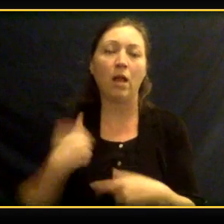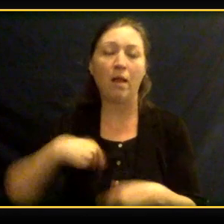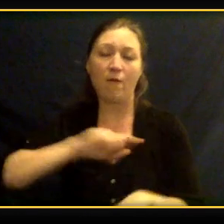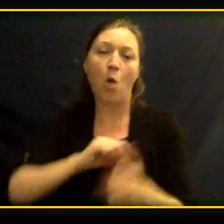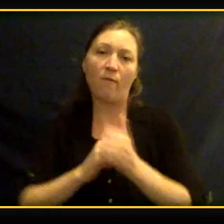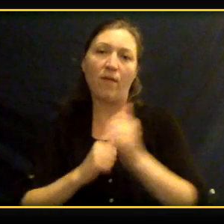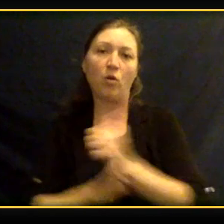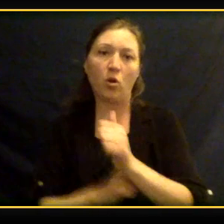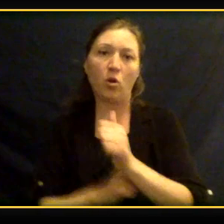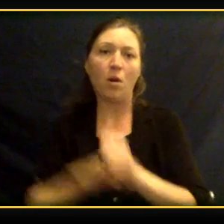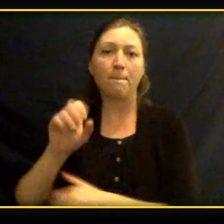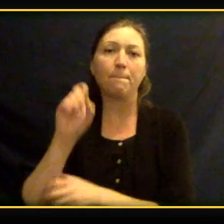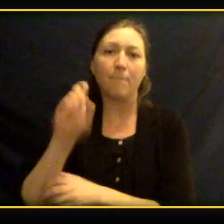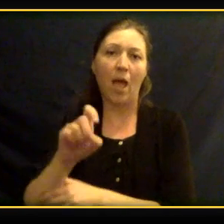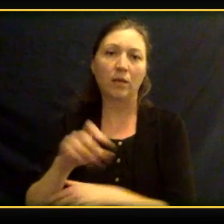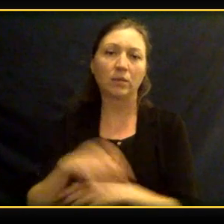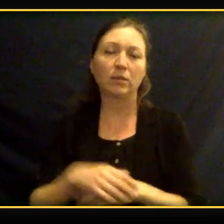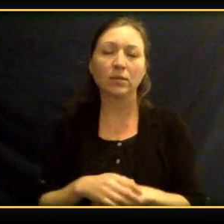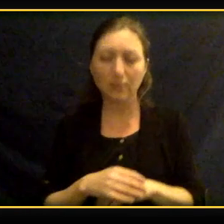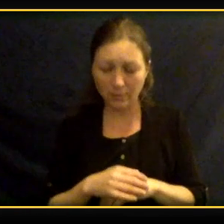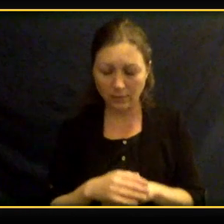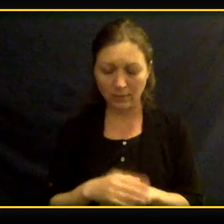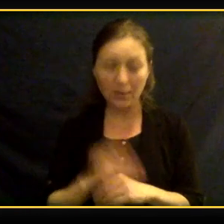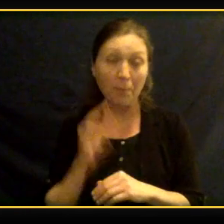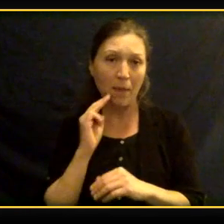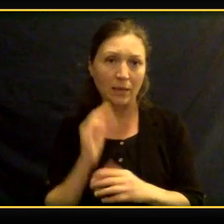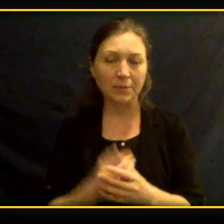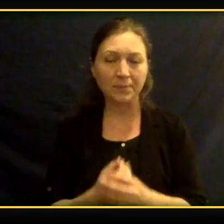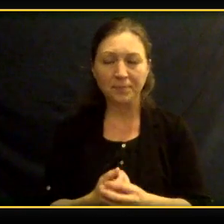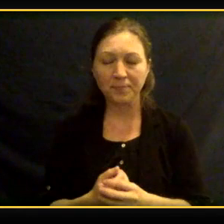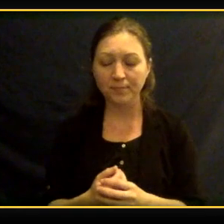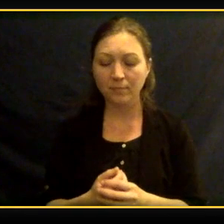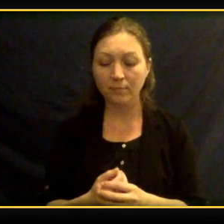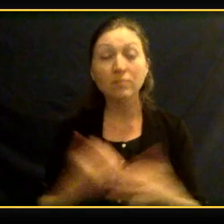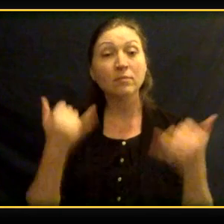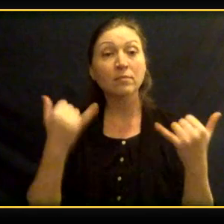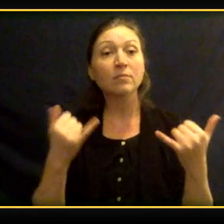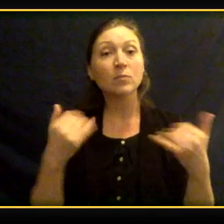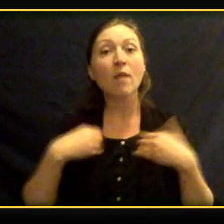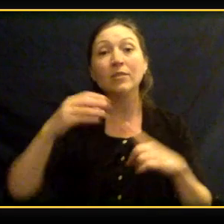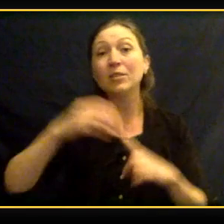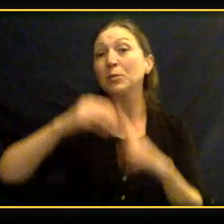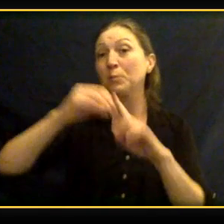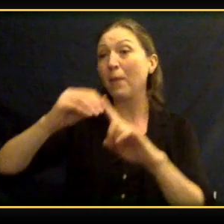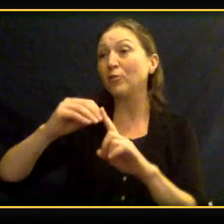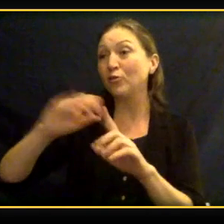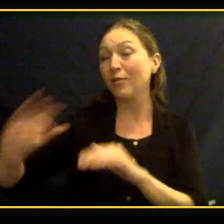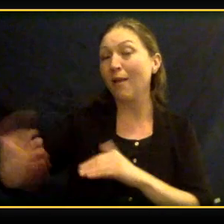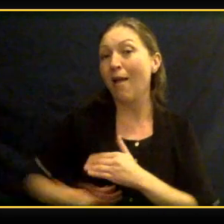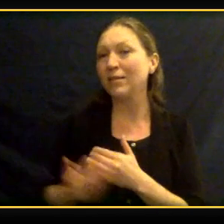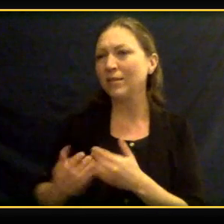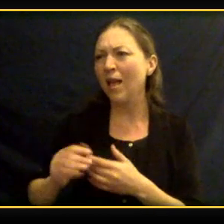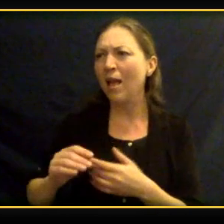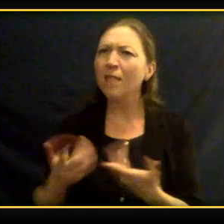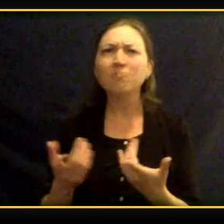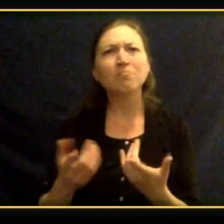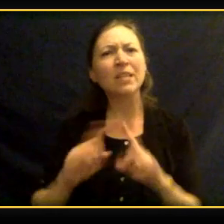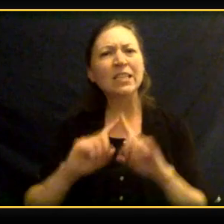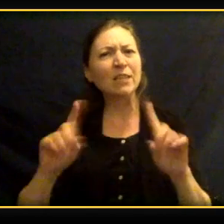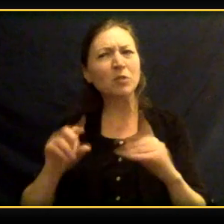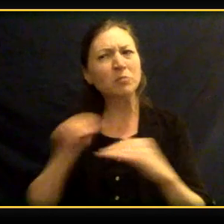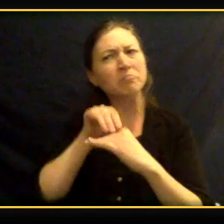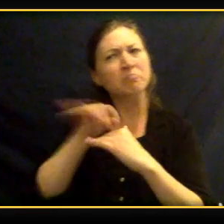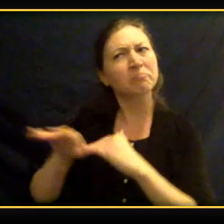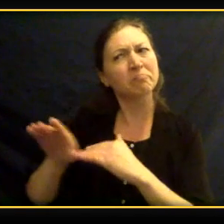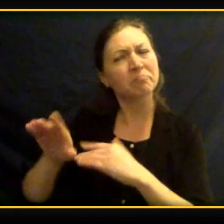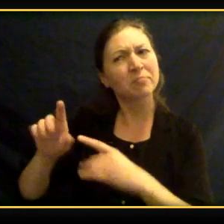Thank you, Steve. And now let's hear from some special guests to tell us more about the difference the SDI programs are making, not only in St. Louis,